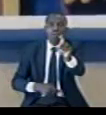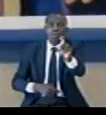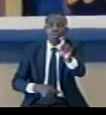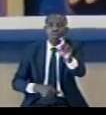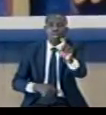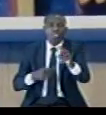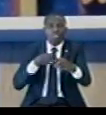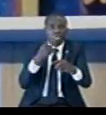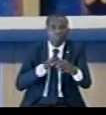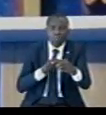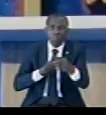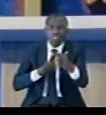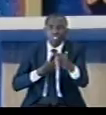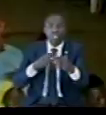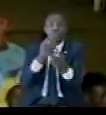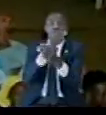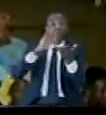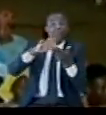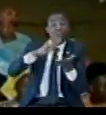Let me hear you.